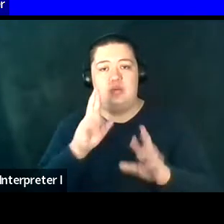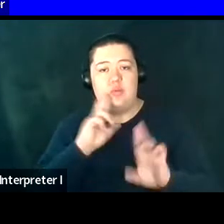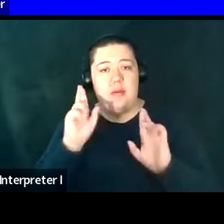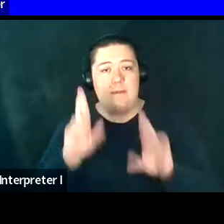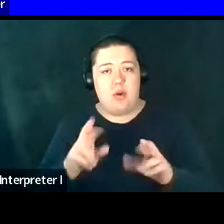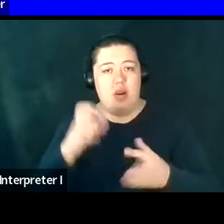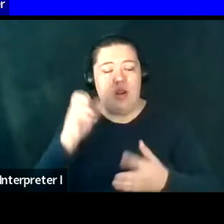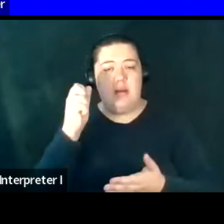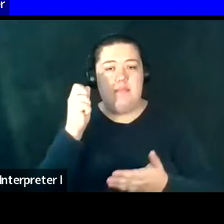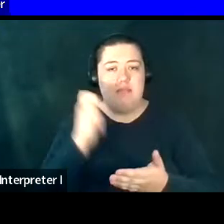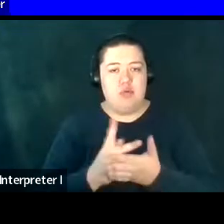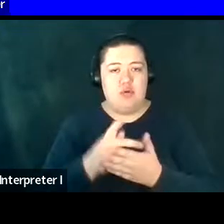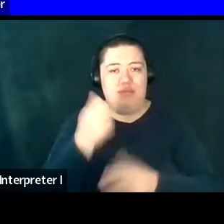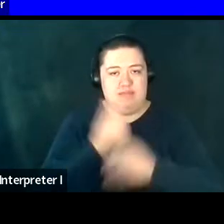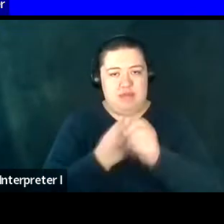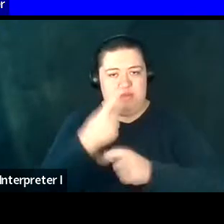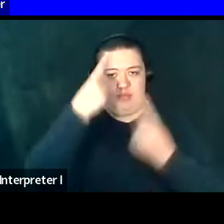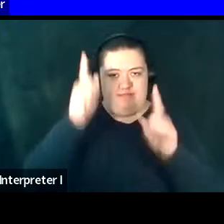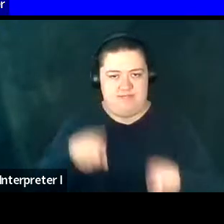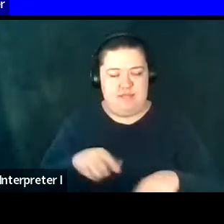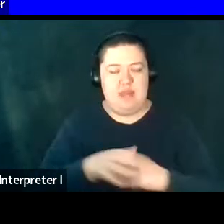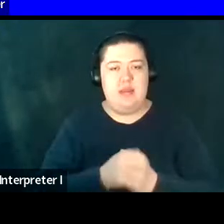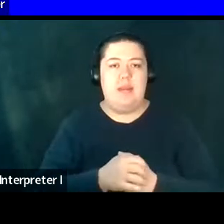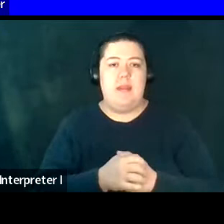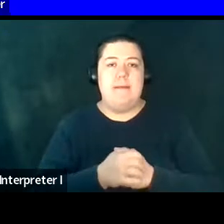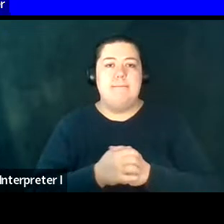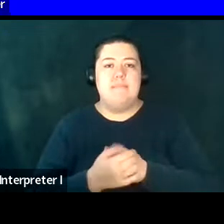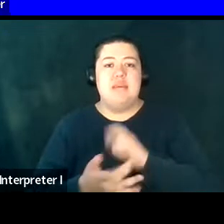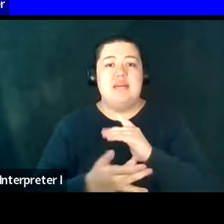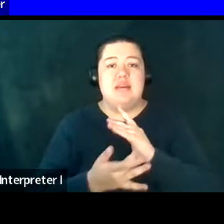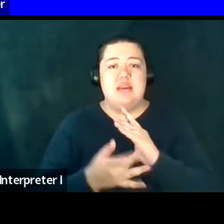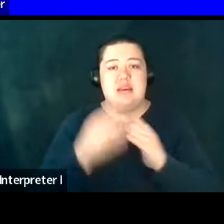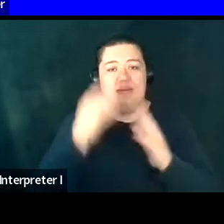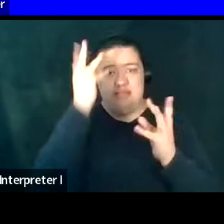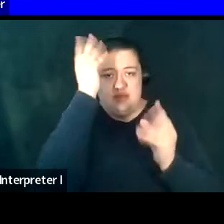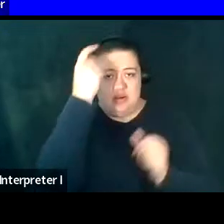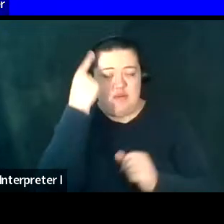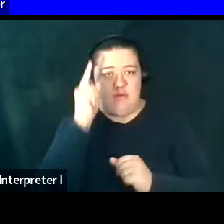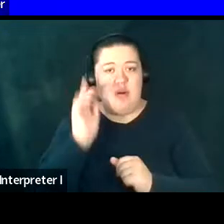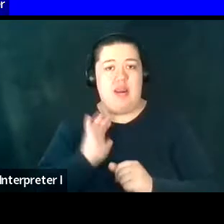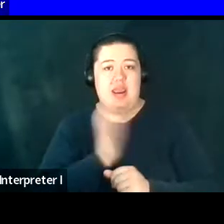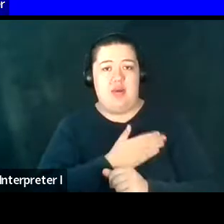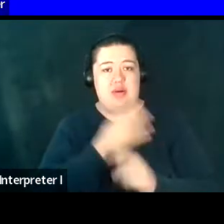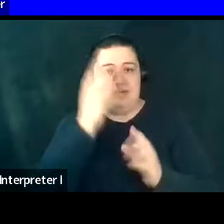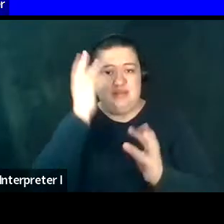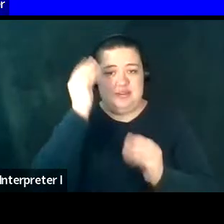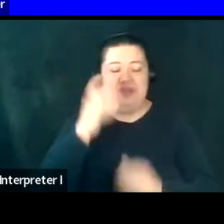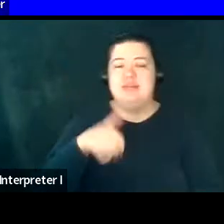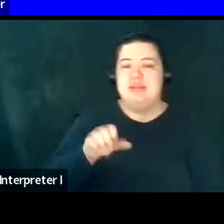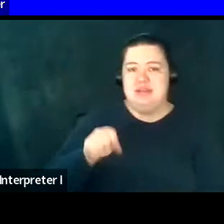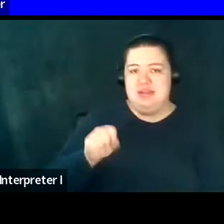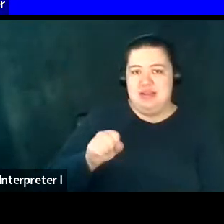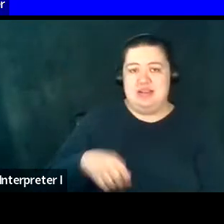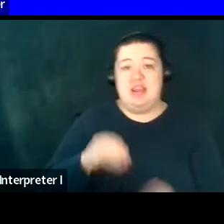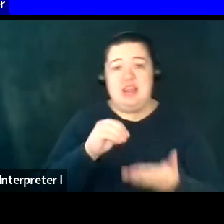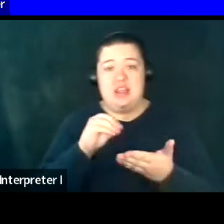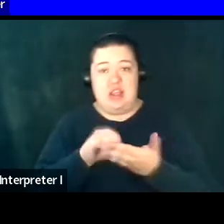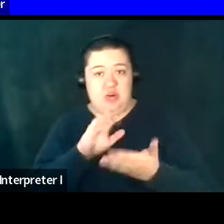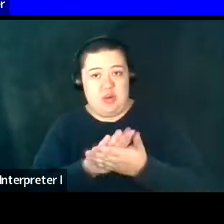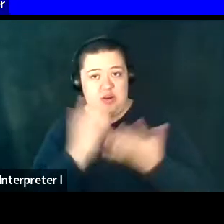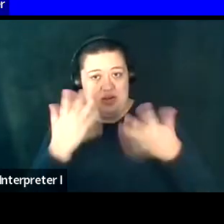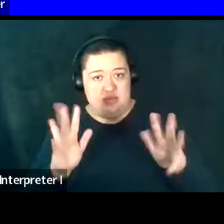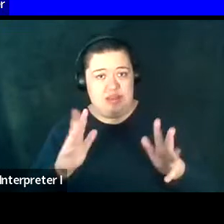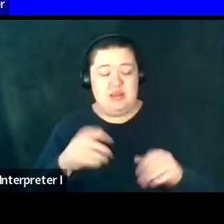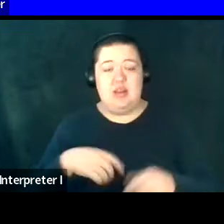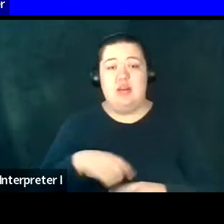unanimously. Madam General Counsel, is the measure legally and technically sufficient for our consideration? Yes, it is. Madam Secretary, is the record complete? Once the